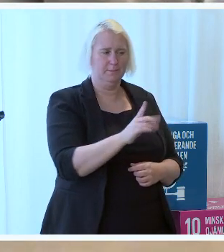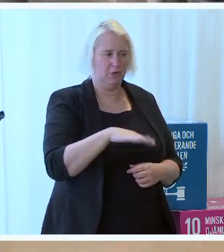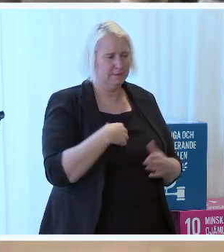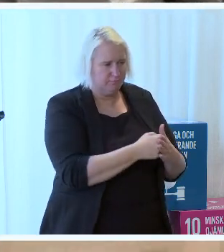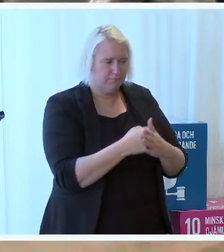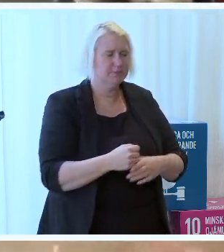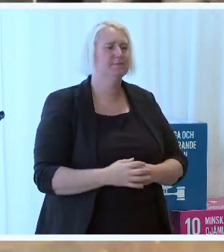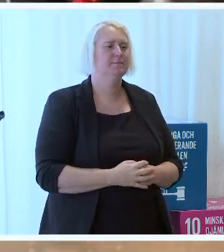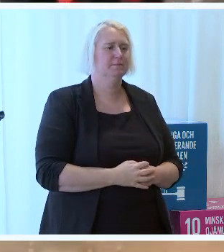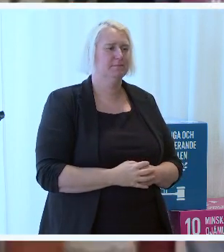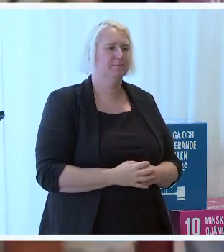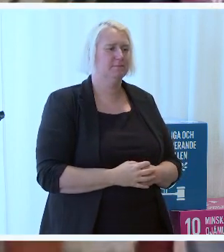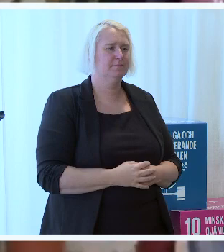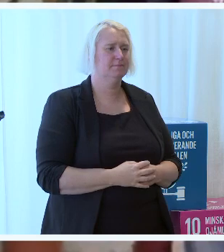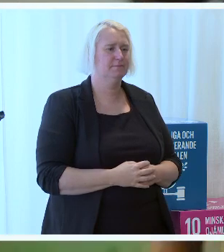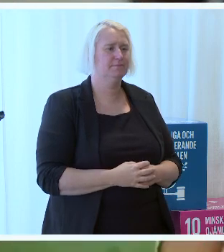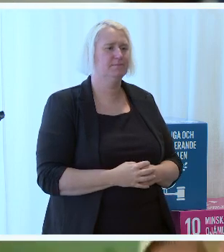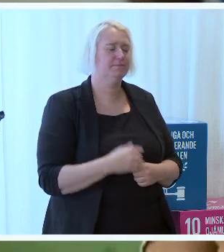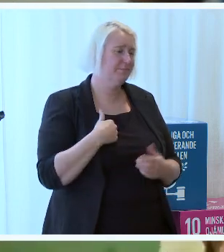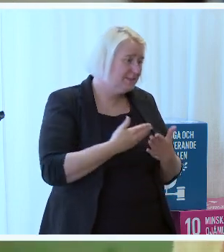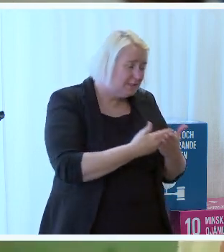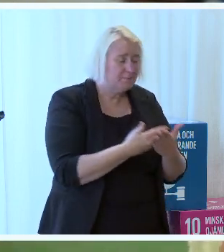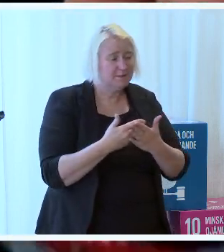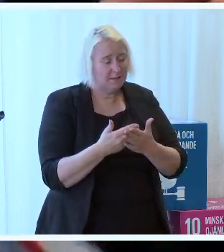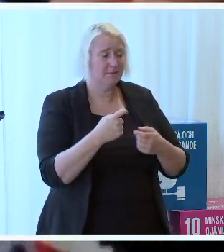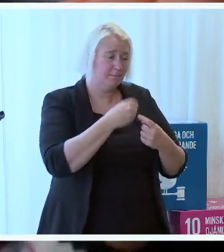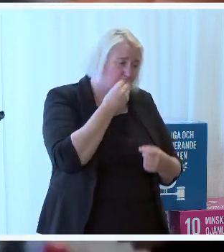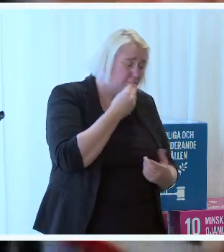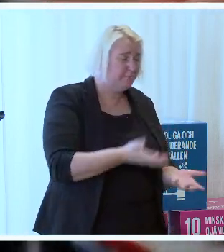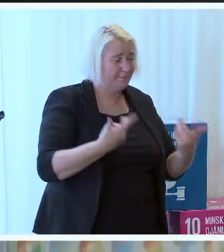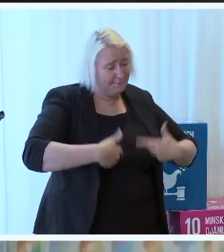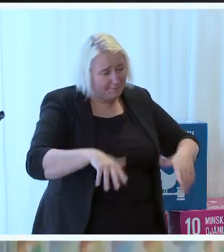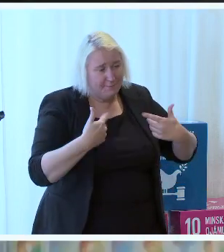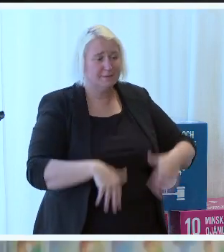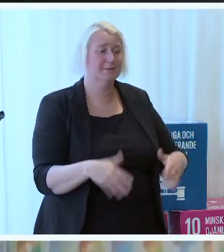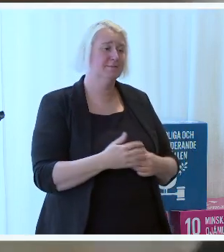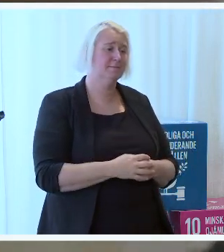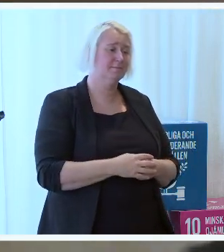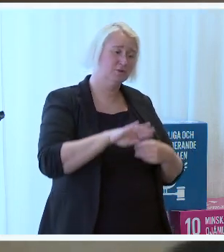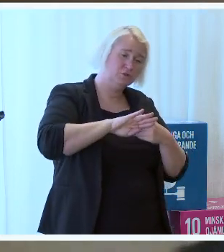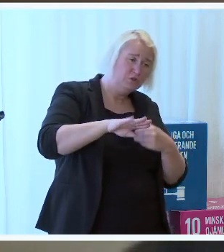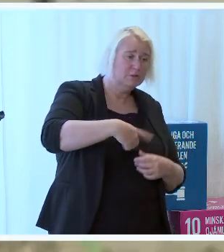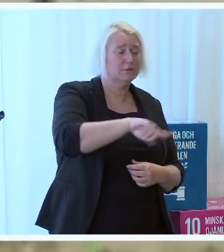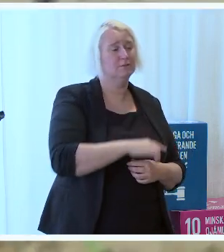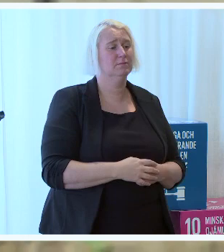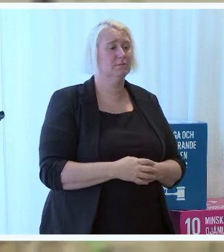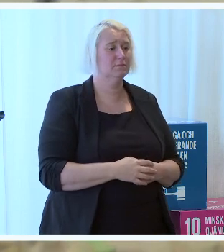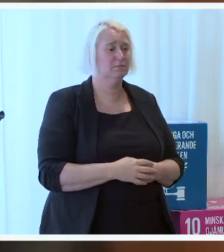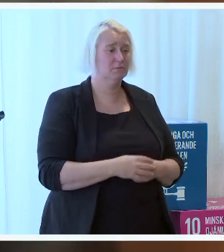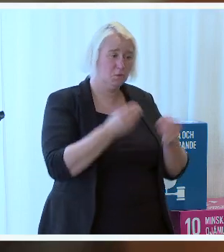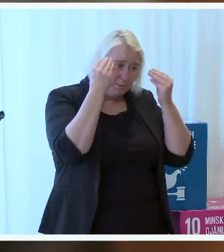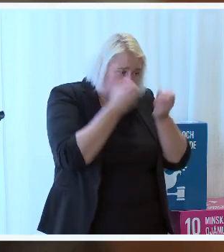your help, we're giving them food, clothes, security and education, so they can